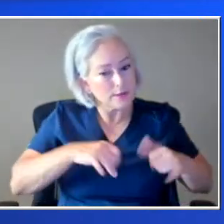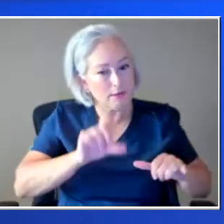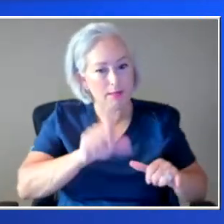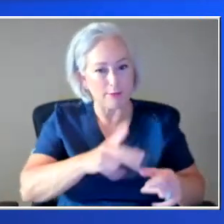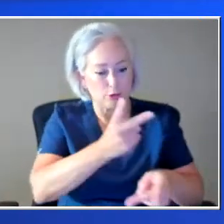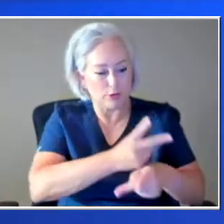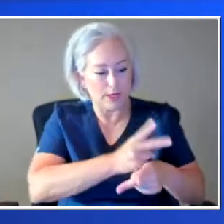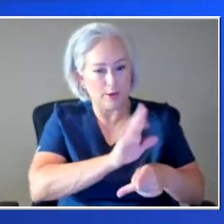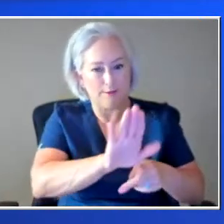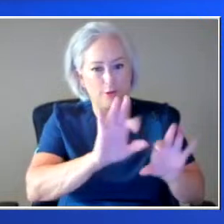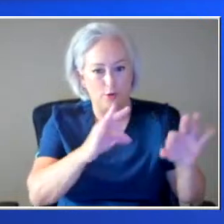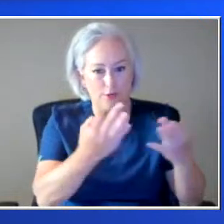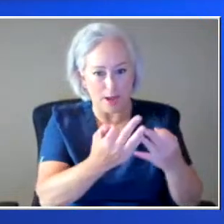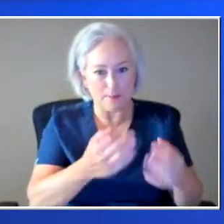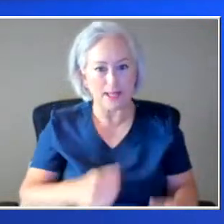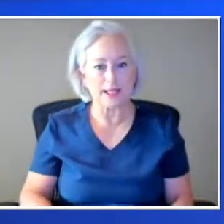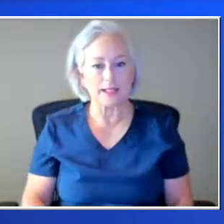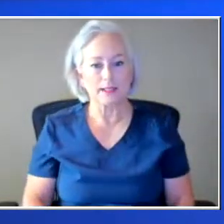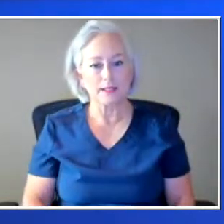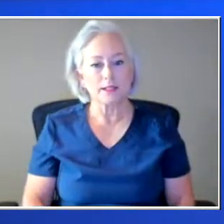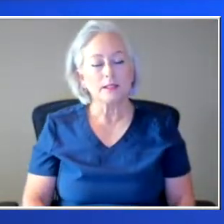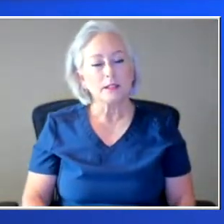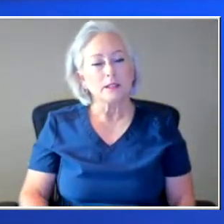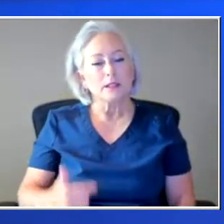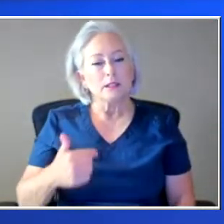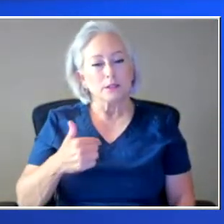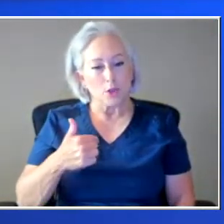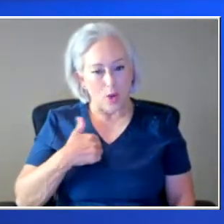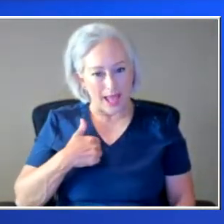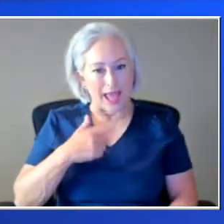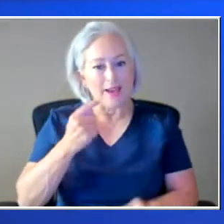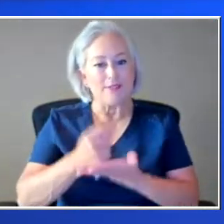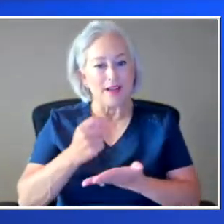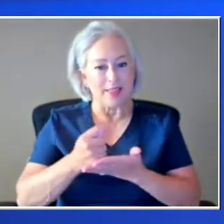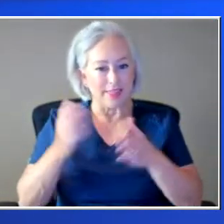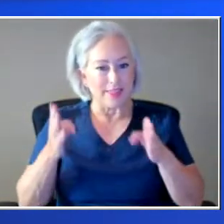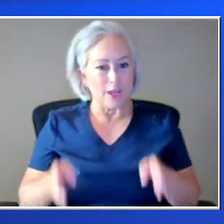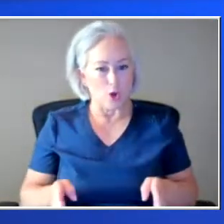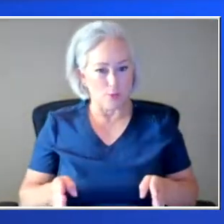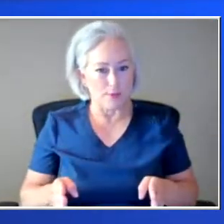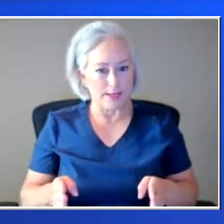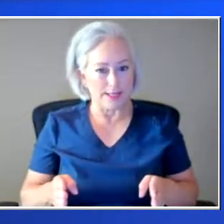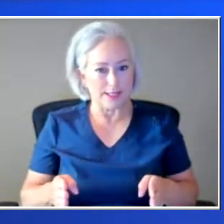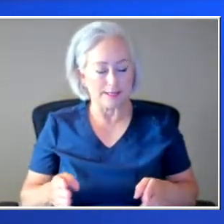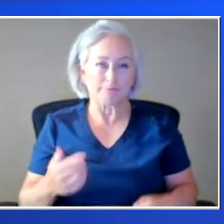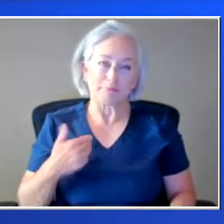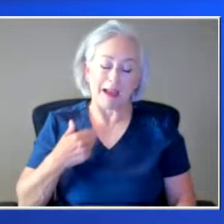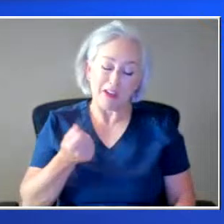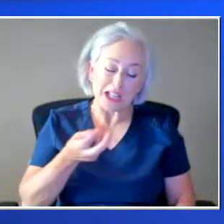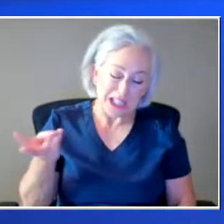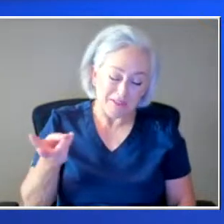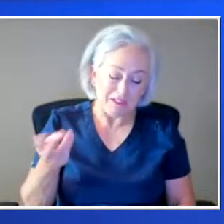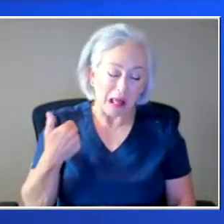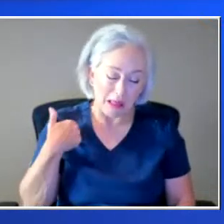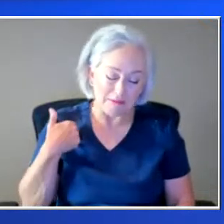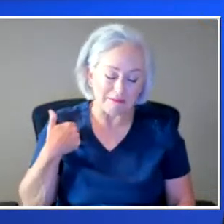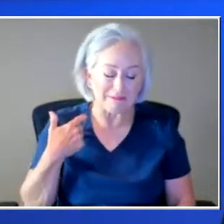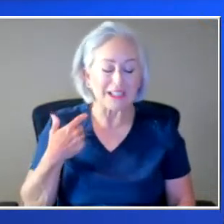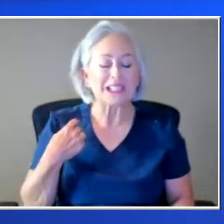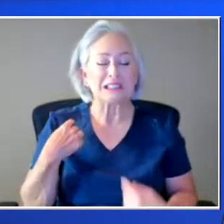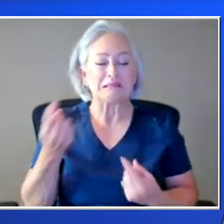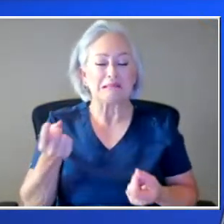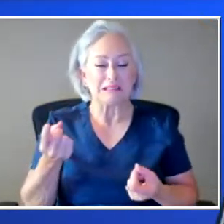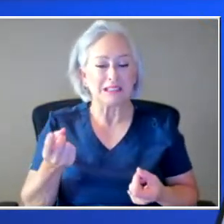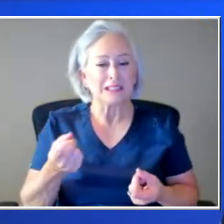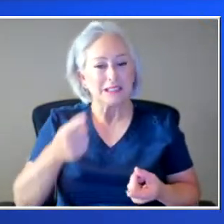and so I have a therapist. I've had several therapists. Good. You know, because they help you